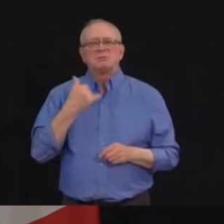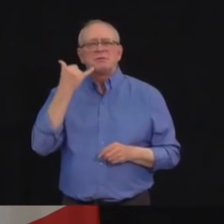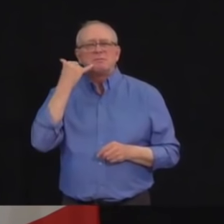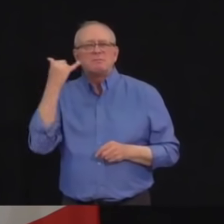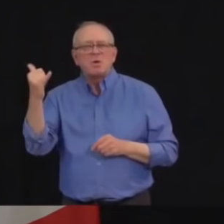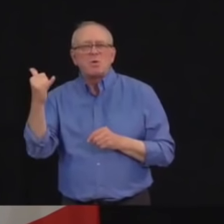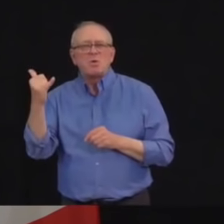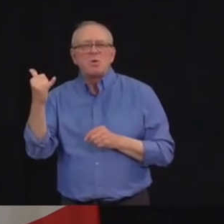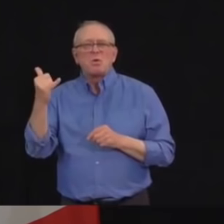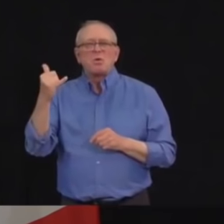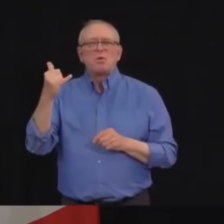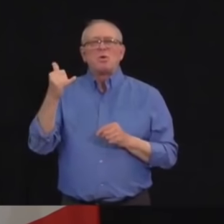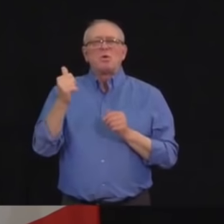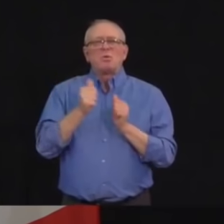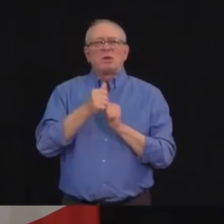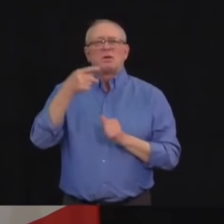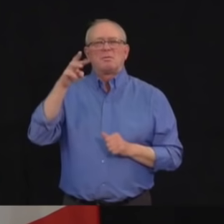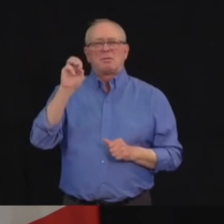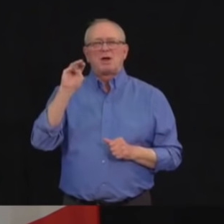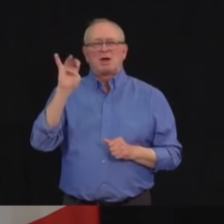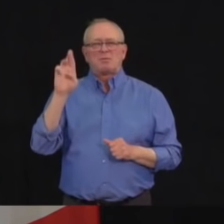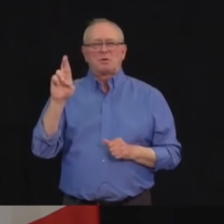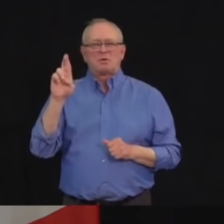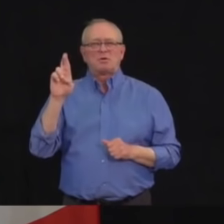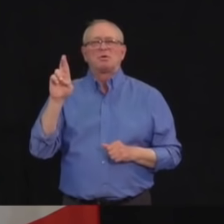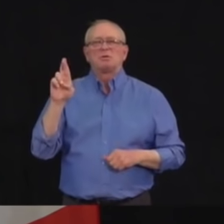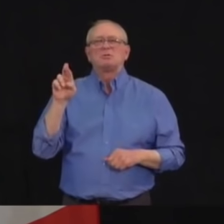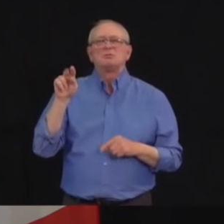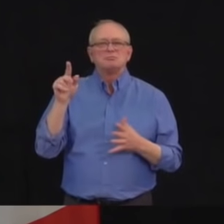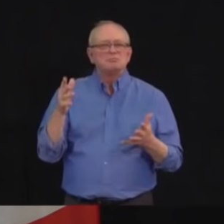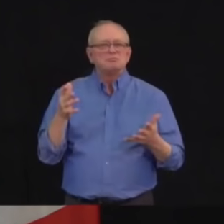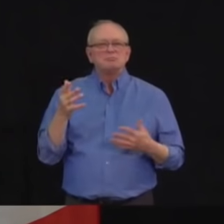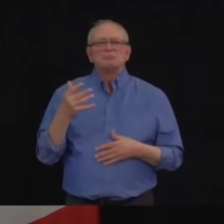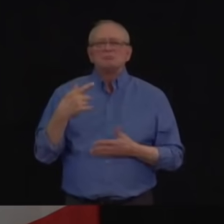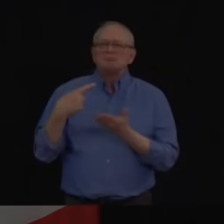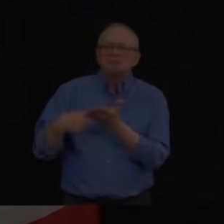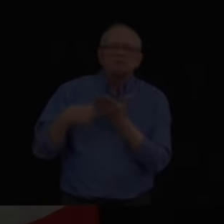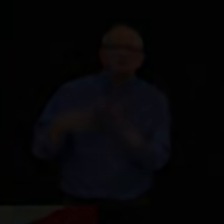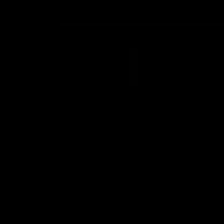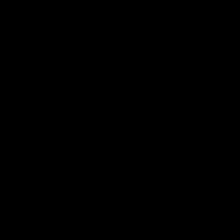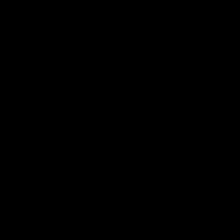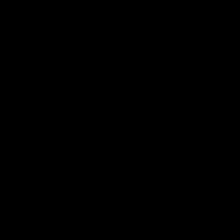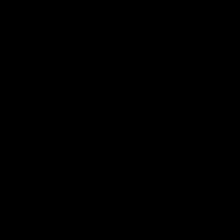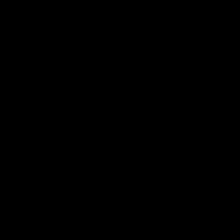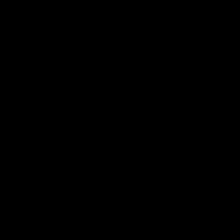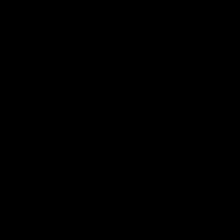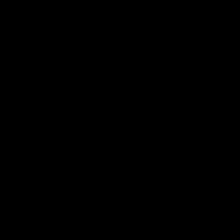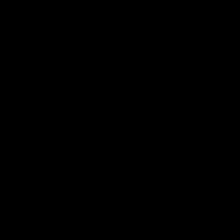So we'll continue to work for additional action, but we are grateful for today's announcement.